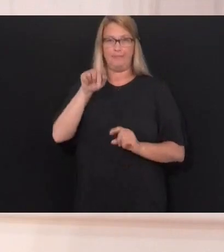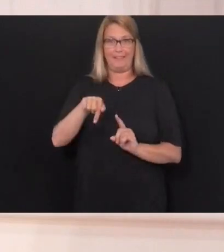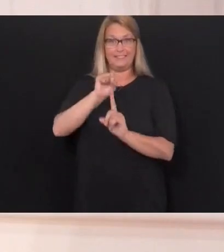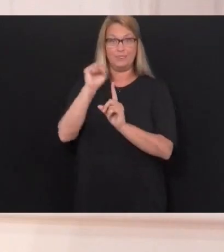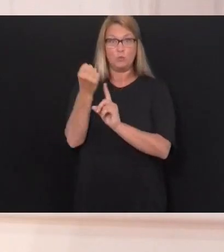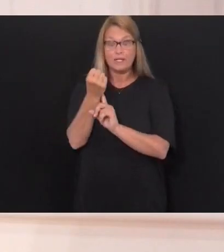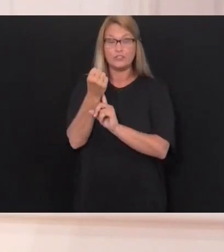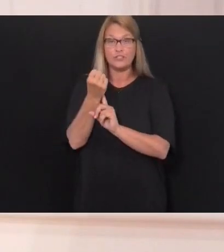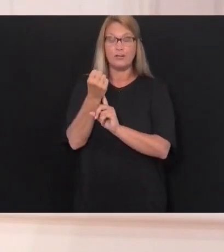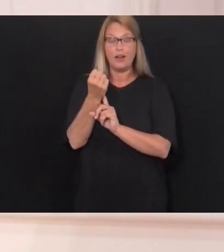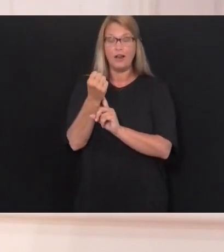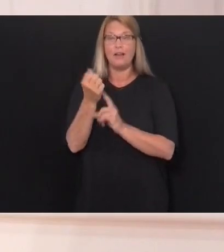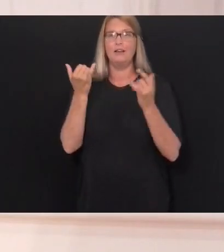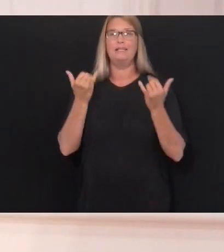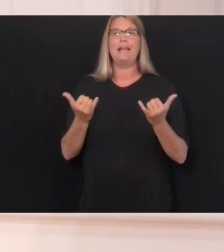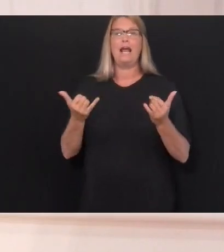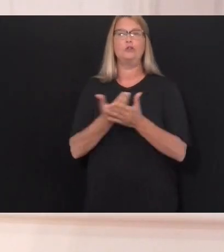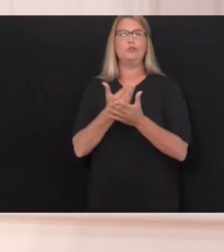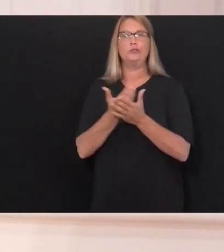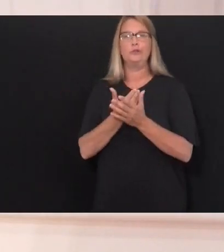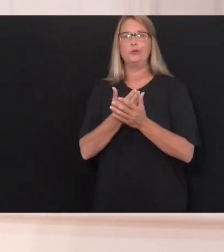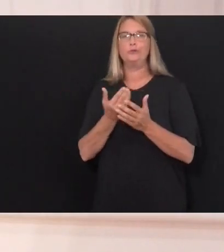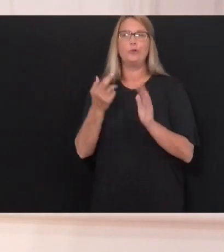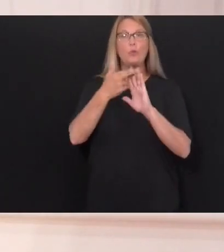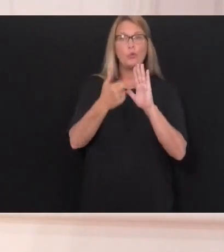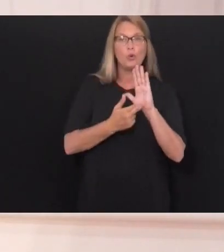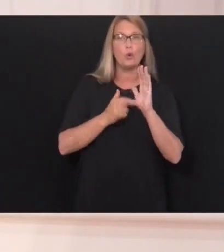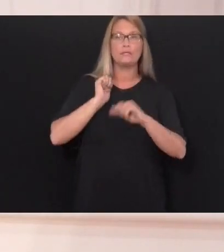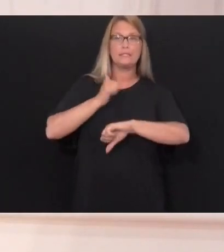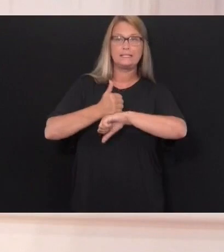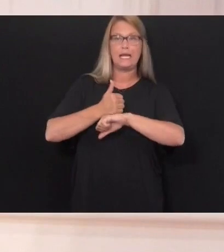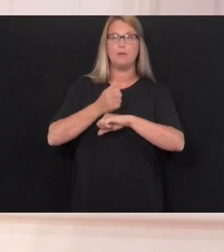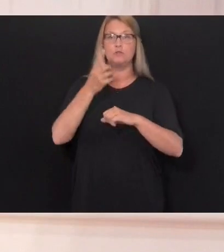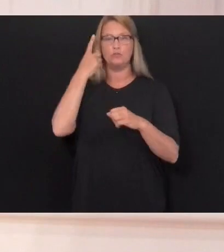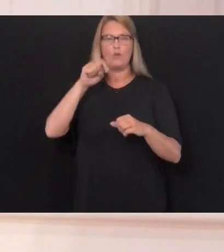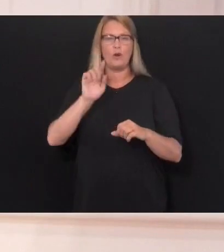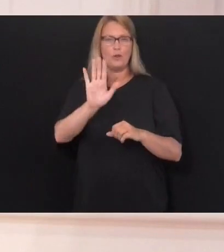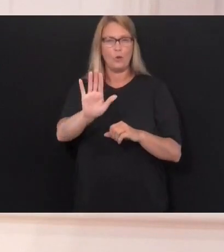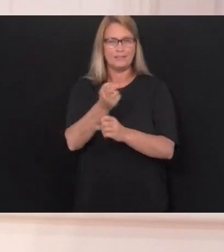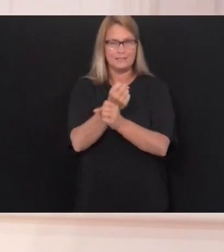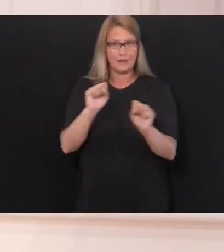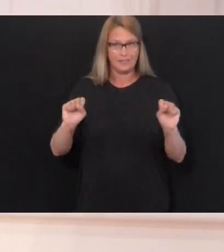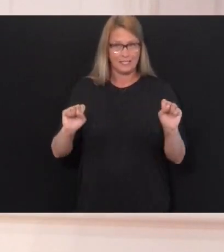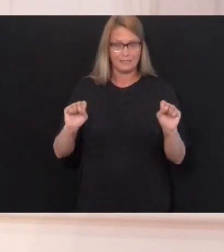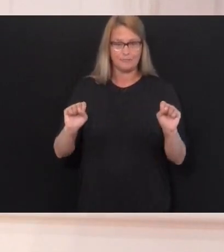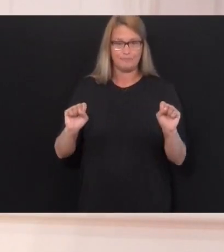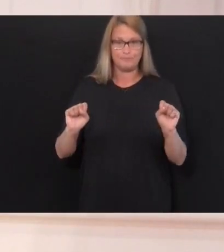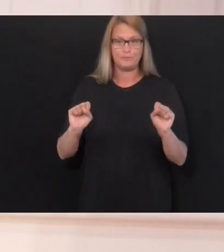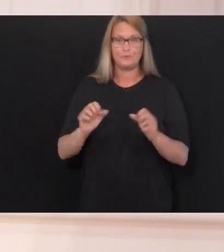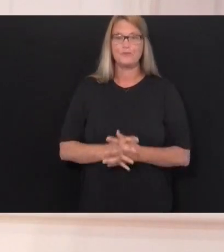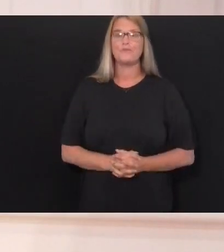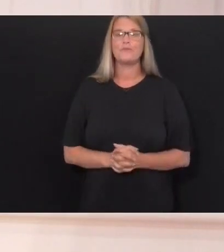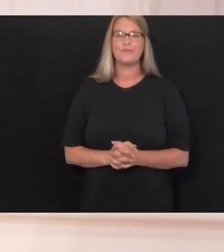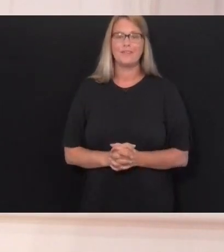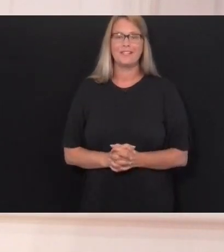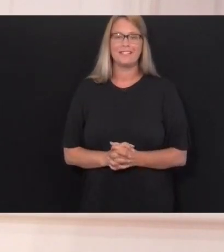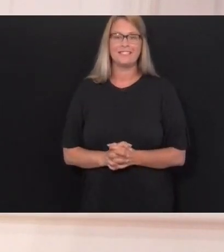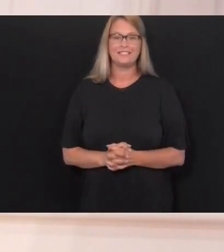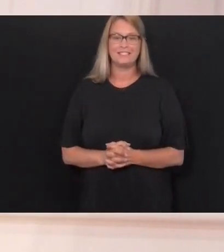Upshur, Mon County, Marshall County, Preston, and Wayne counties. Again, we go on and on and on. We're going to be up next